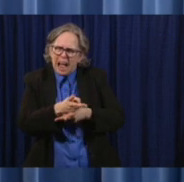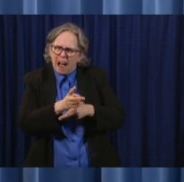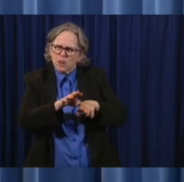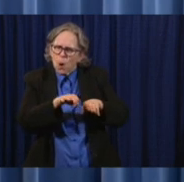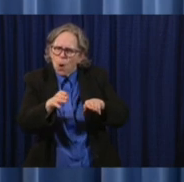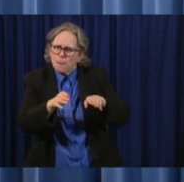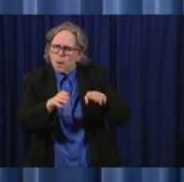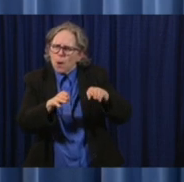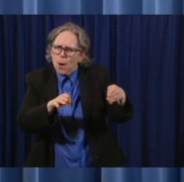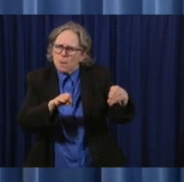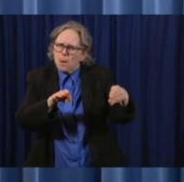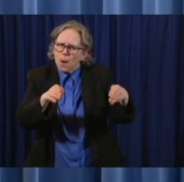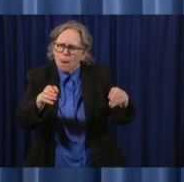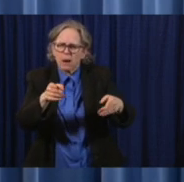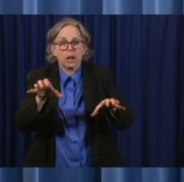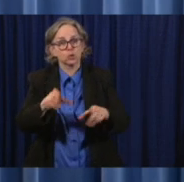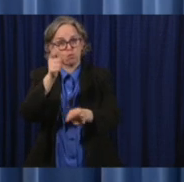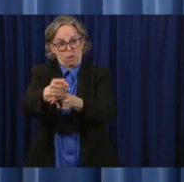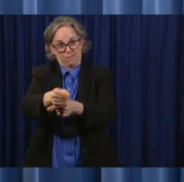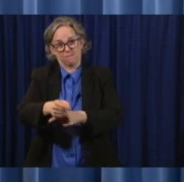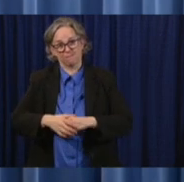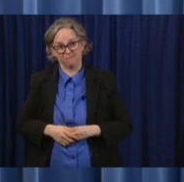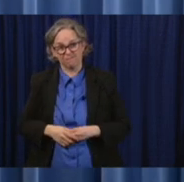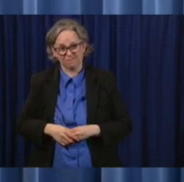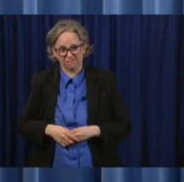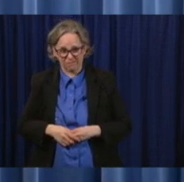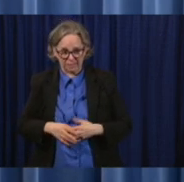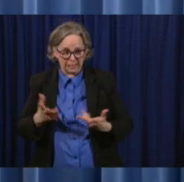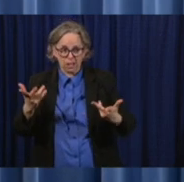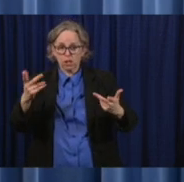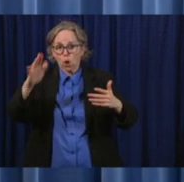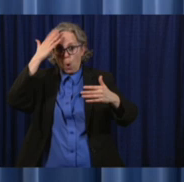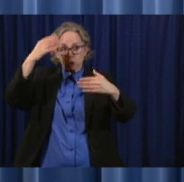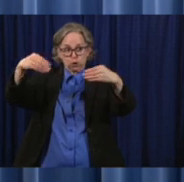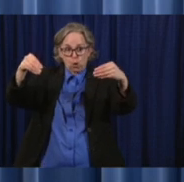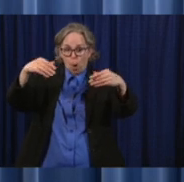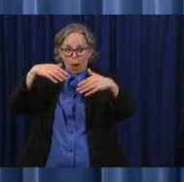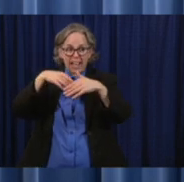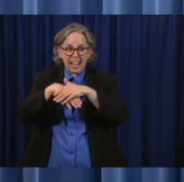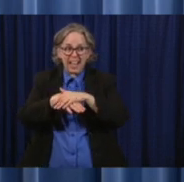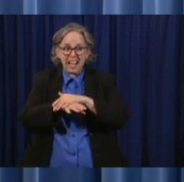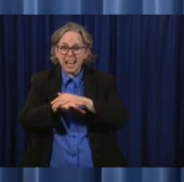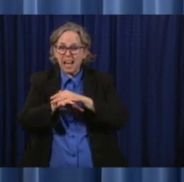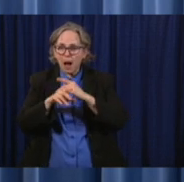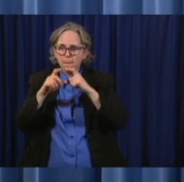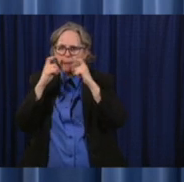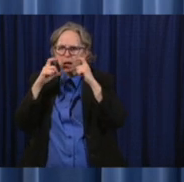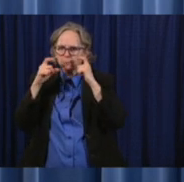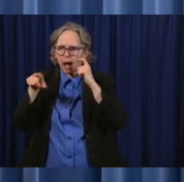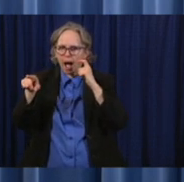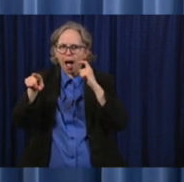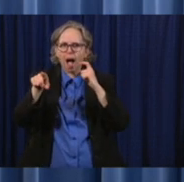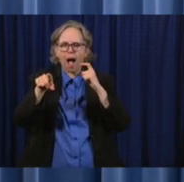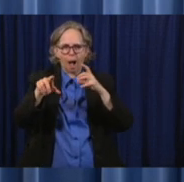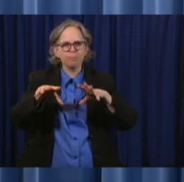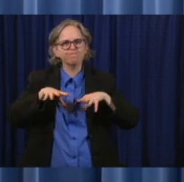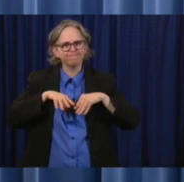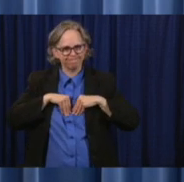store and everyone's got a mask in there who works there, please, please do the same thing. Bring some facial